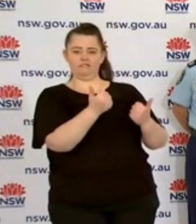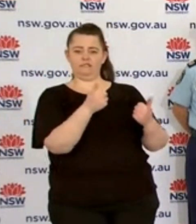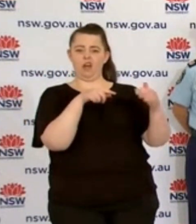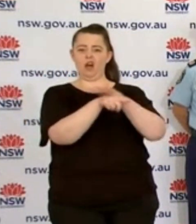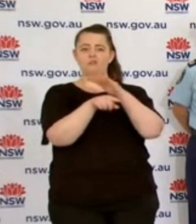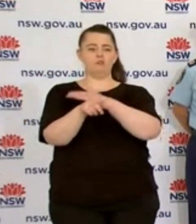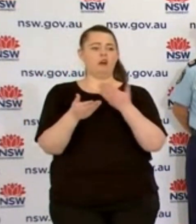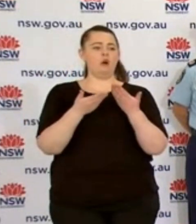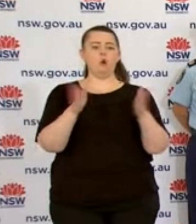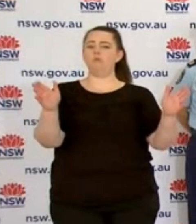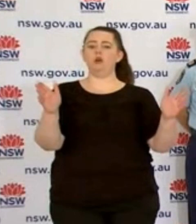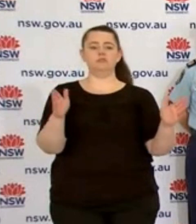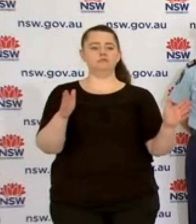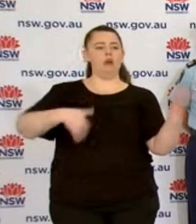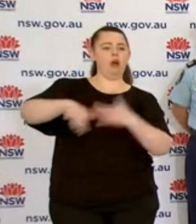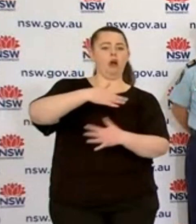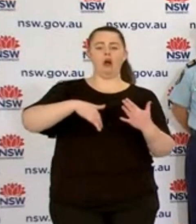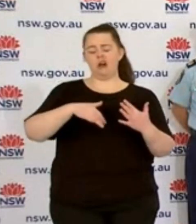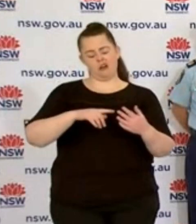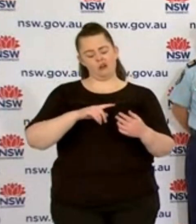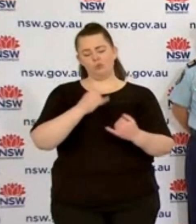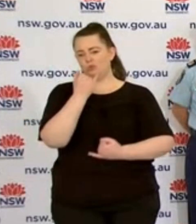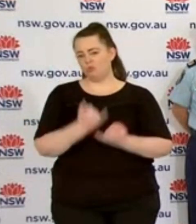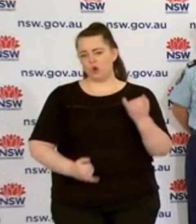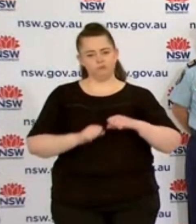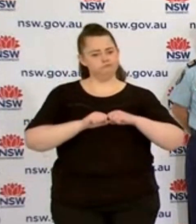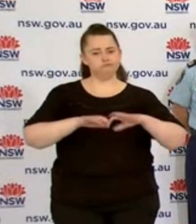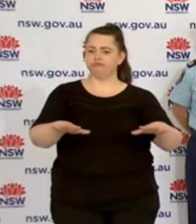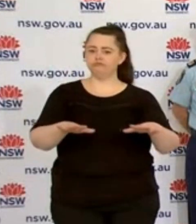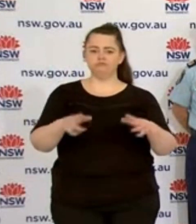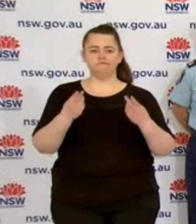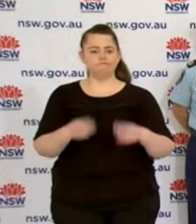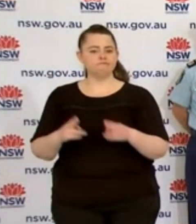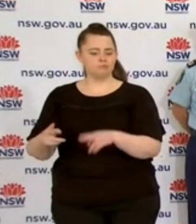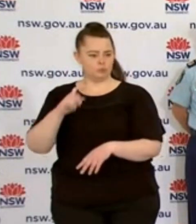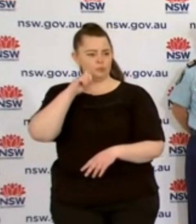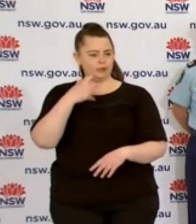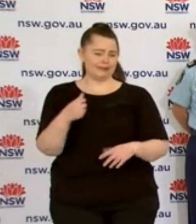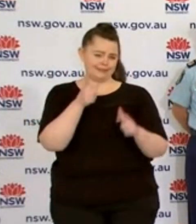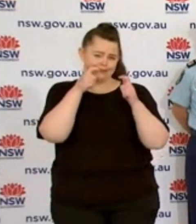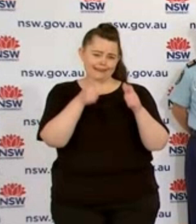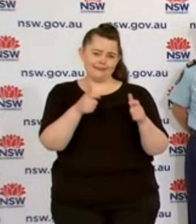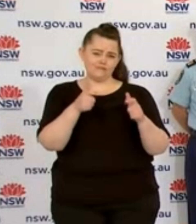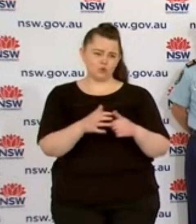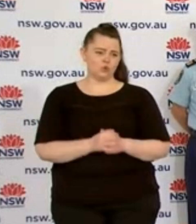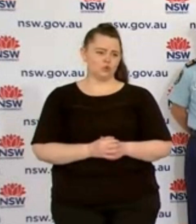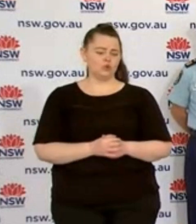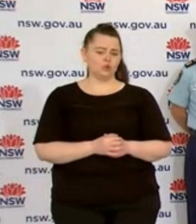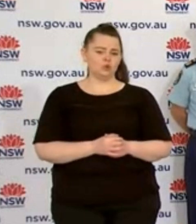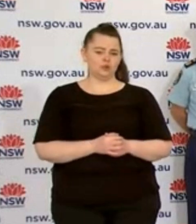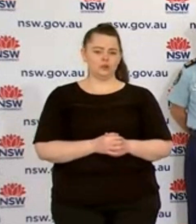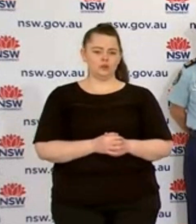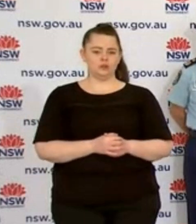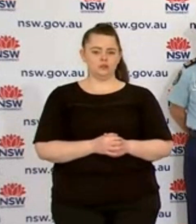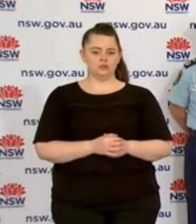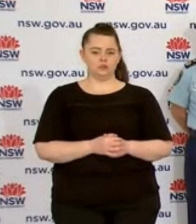get that down, and that we also keep those vaccination rates up. But me, as well as members of the team, are very keen to see us